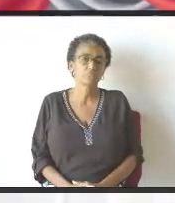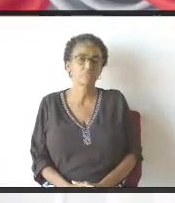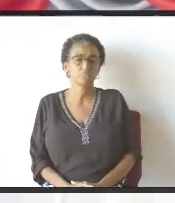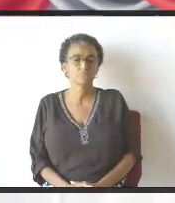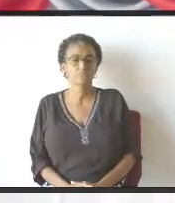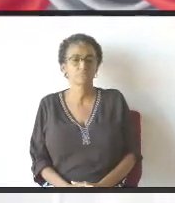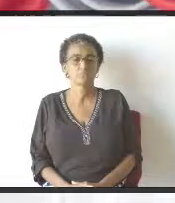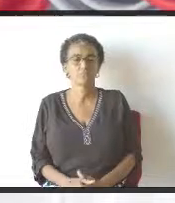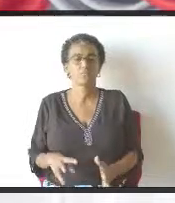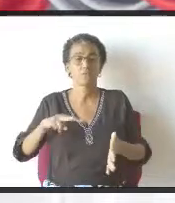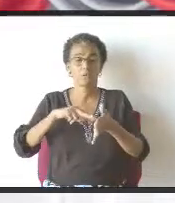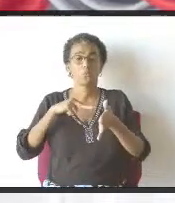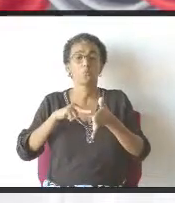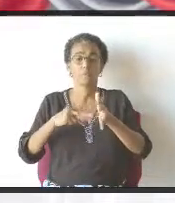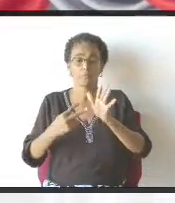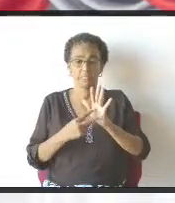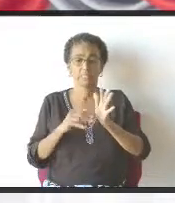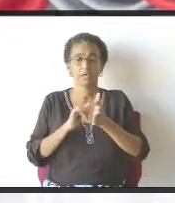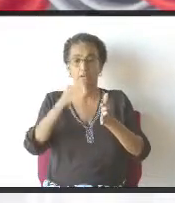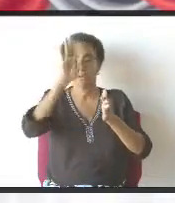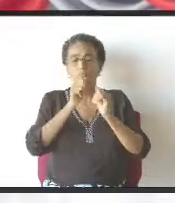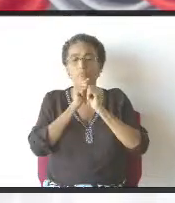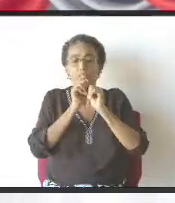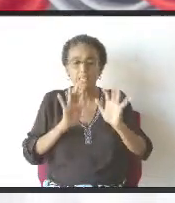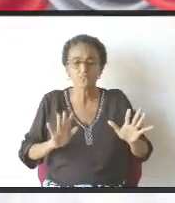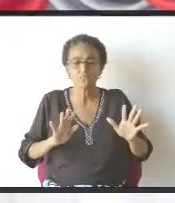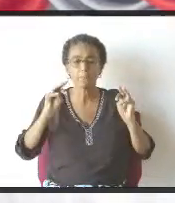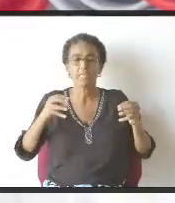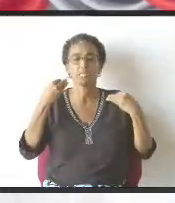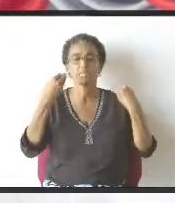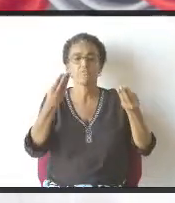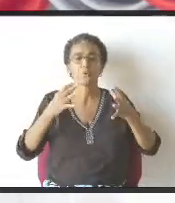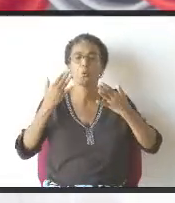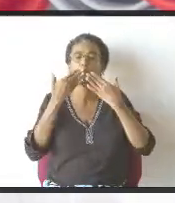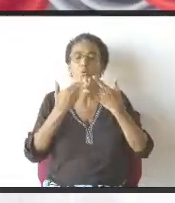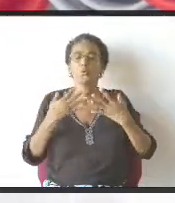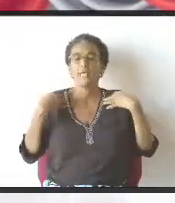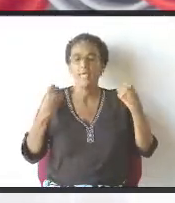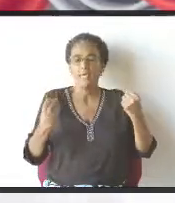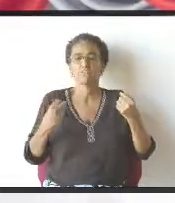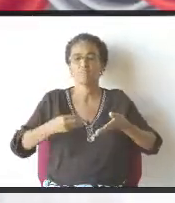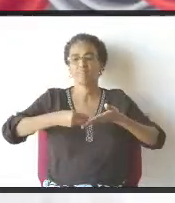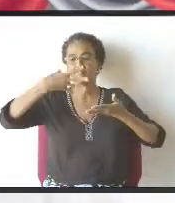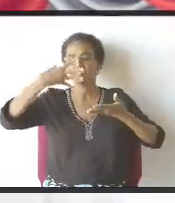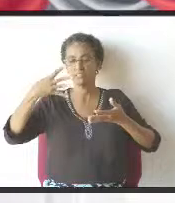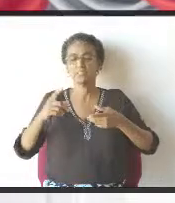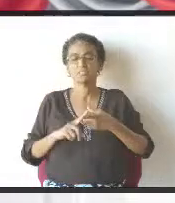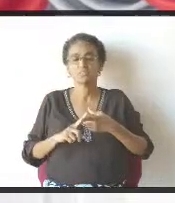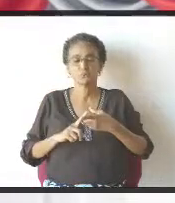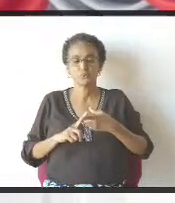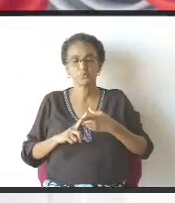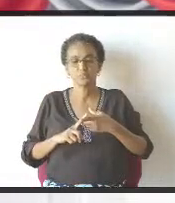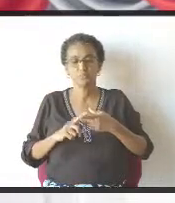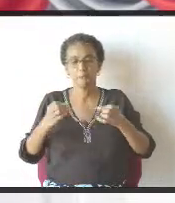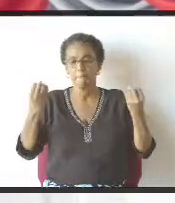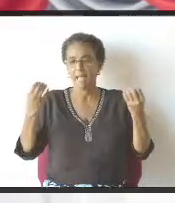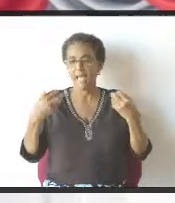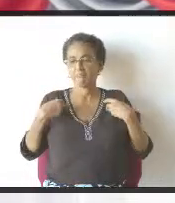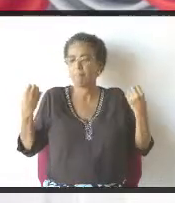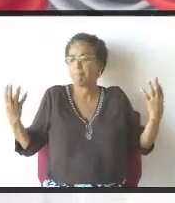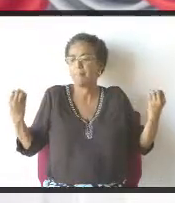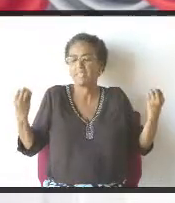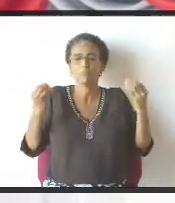We do mean that. God bless you. May he give you good health and wealth to enjoy many more anniversaries